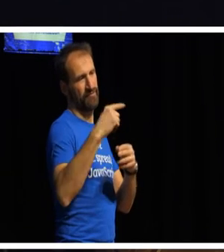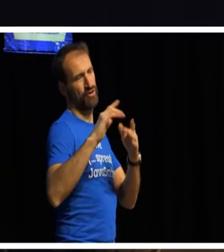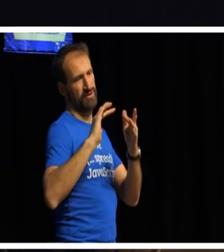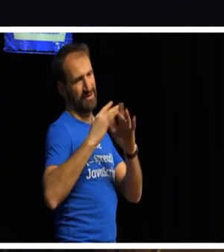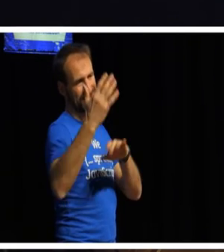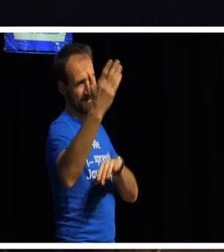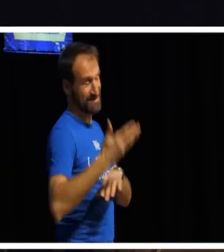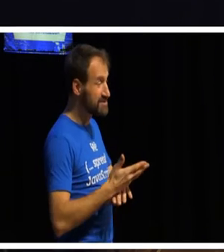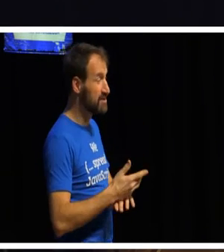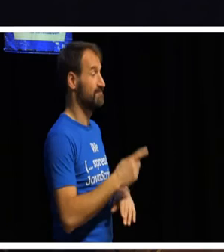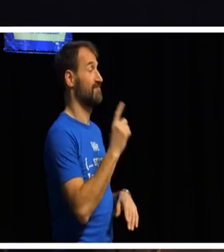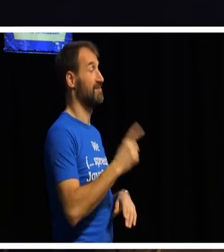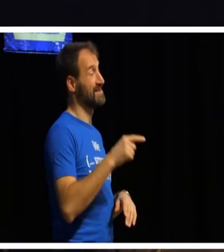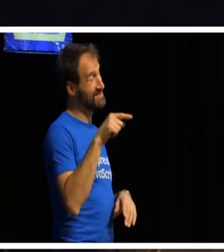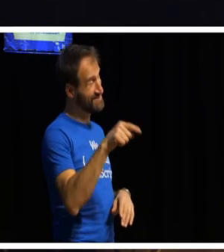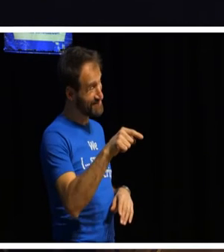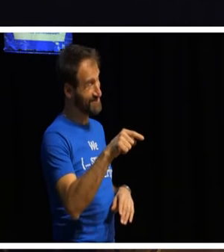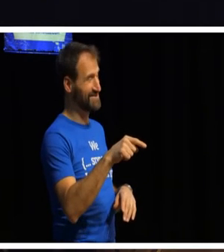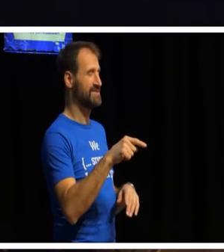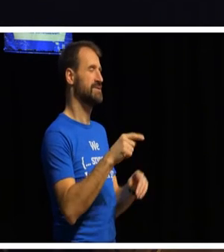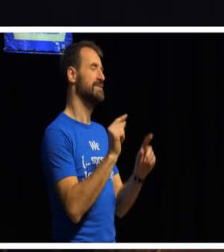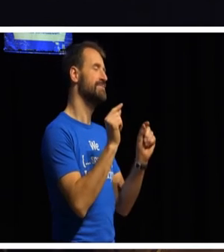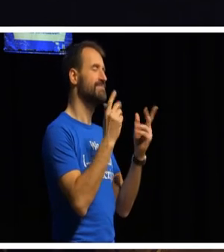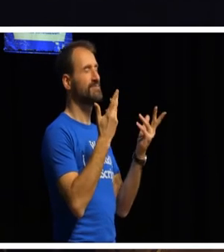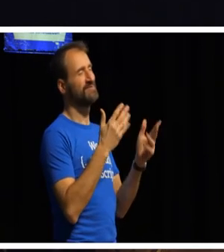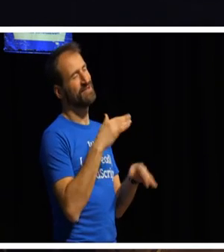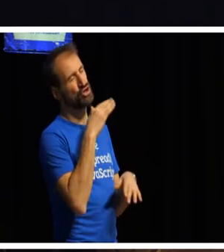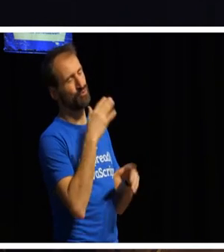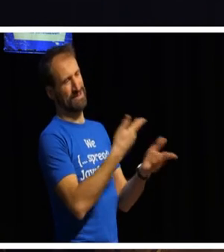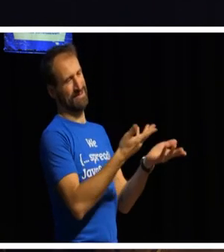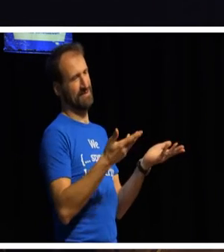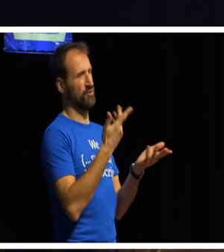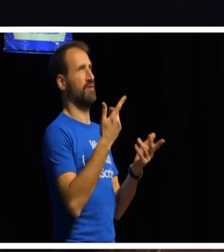of messy right now. You kind of have to sort of pass each